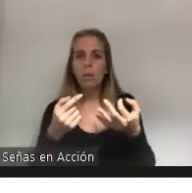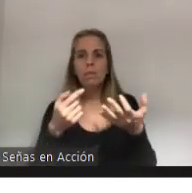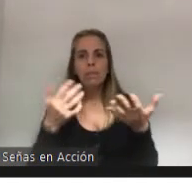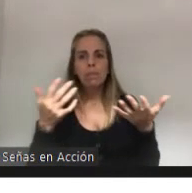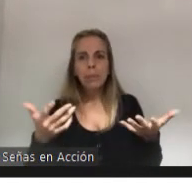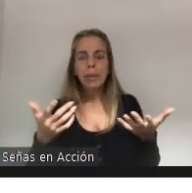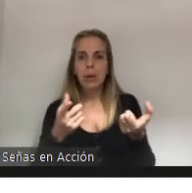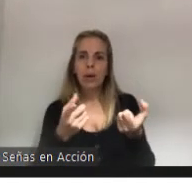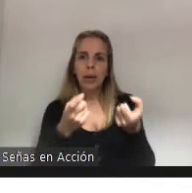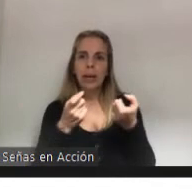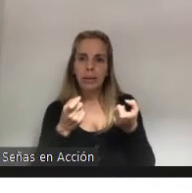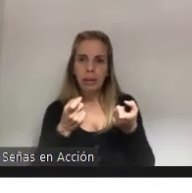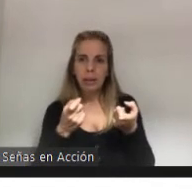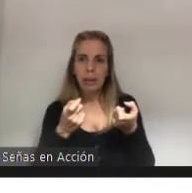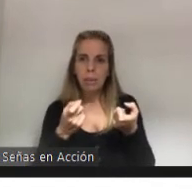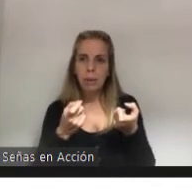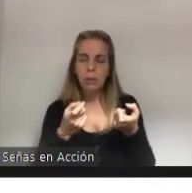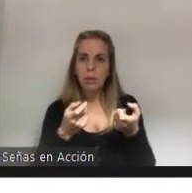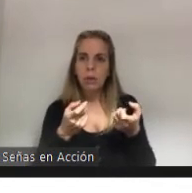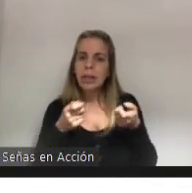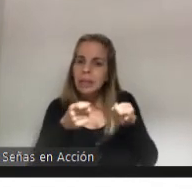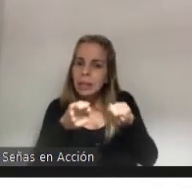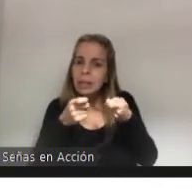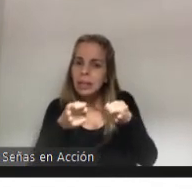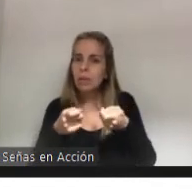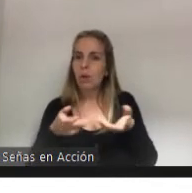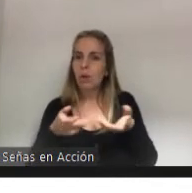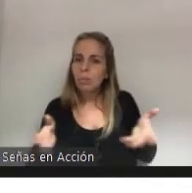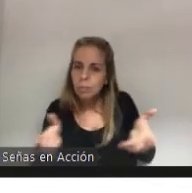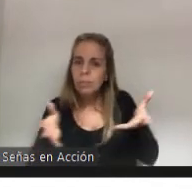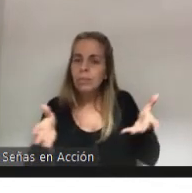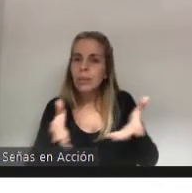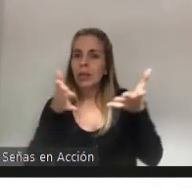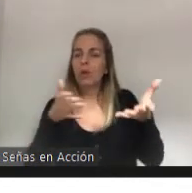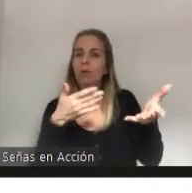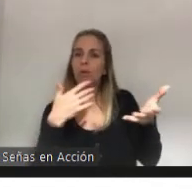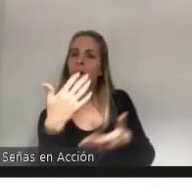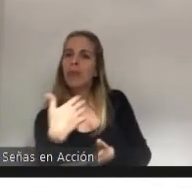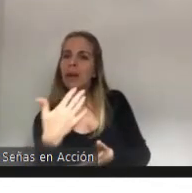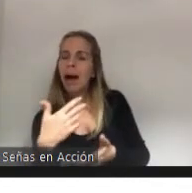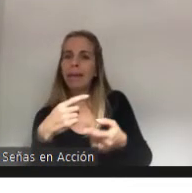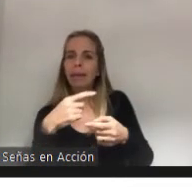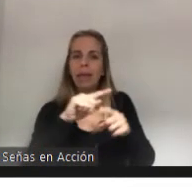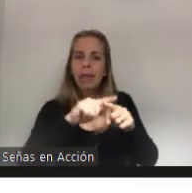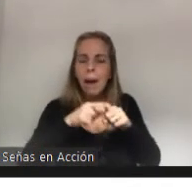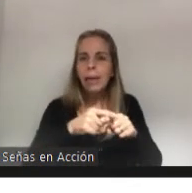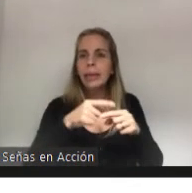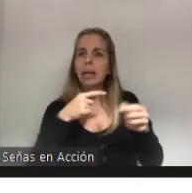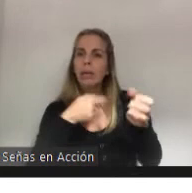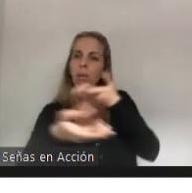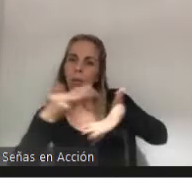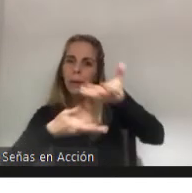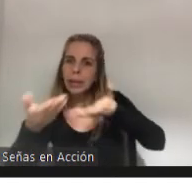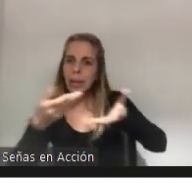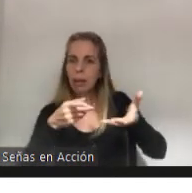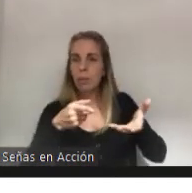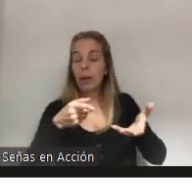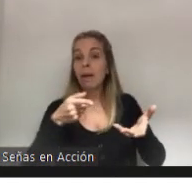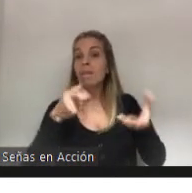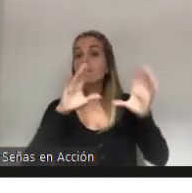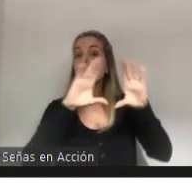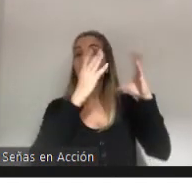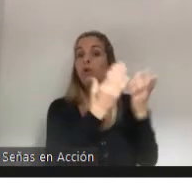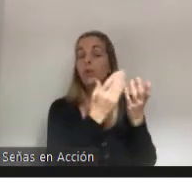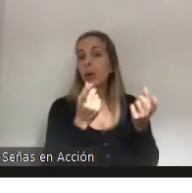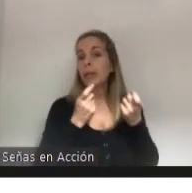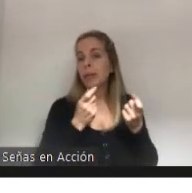with generosity and being very candid. But we need to encourage those discussions. We need to encourage that production, because if